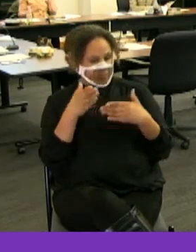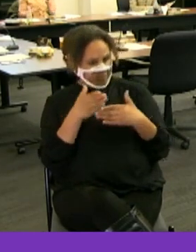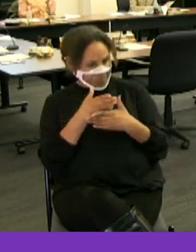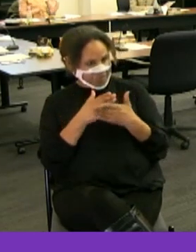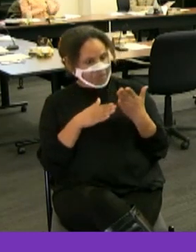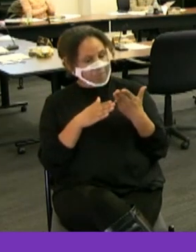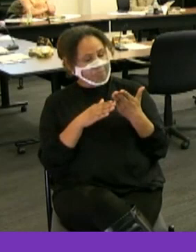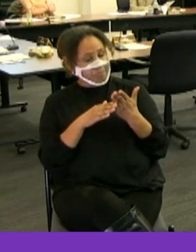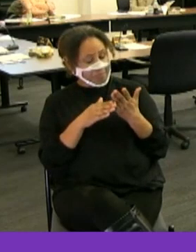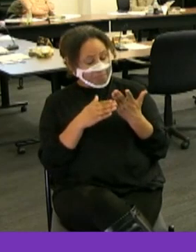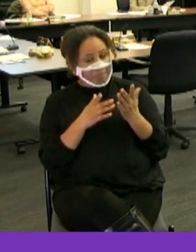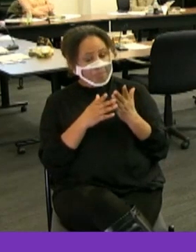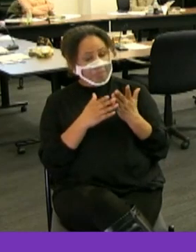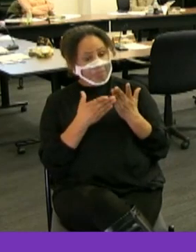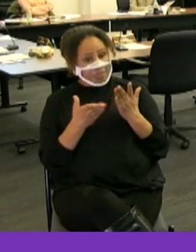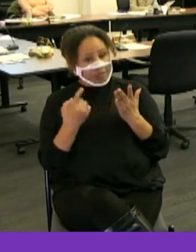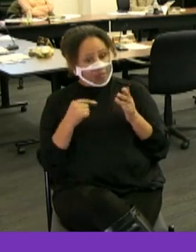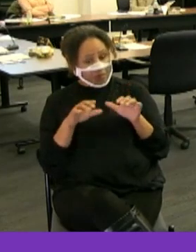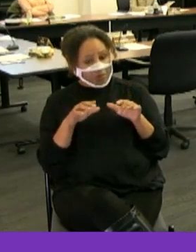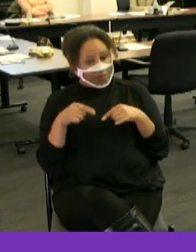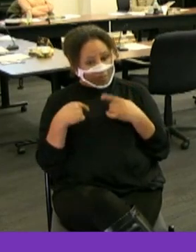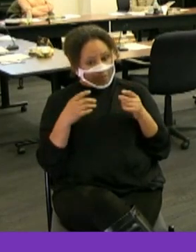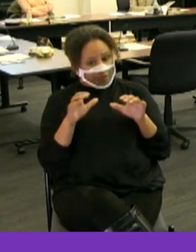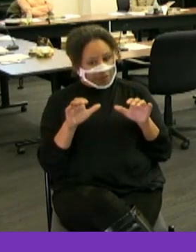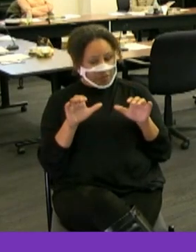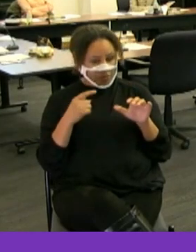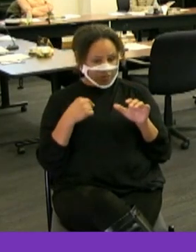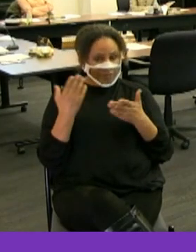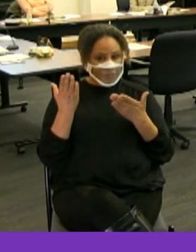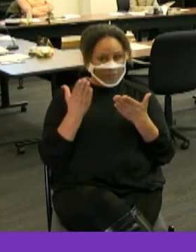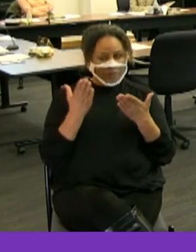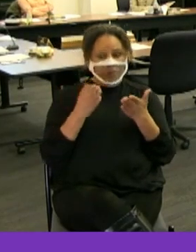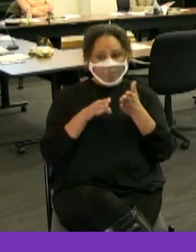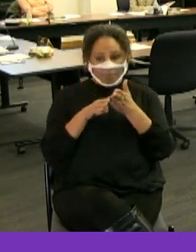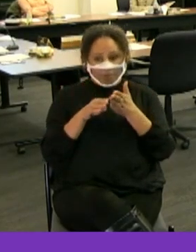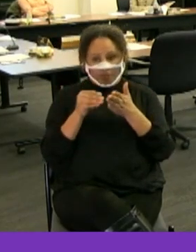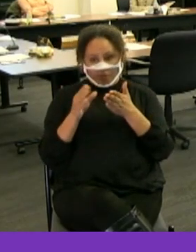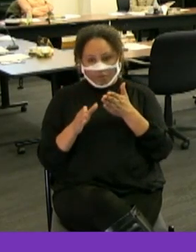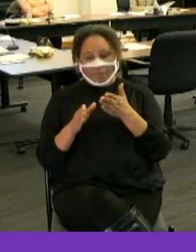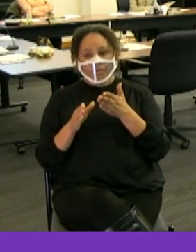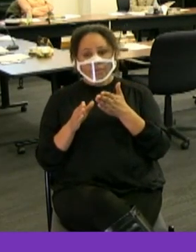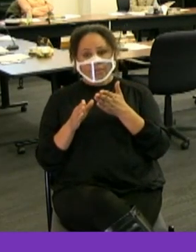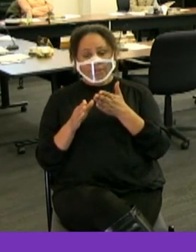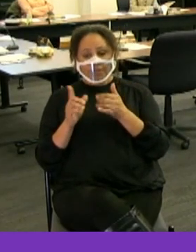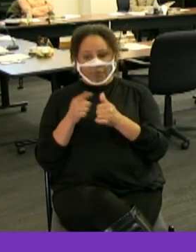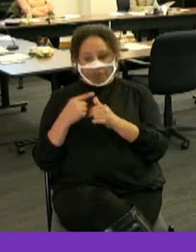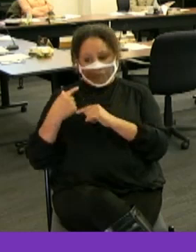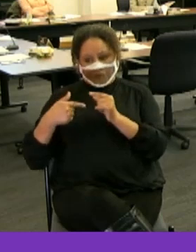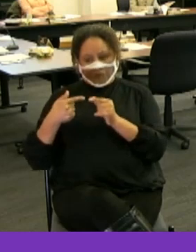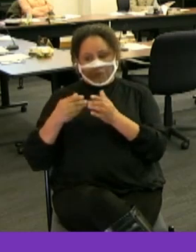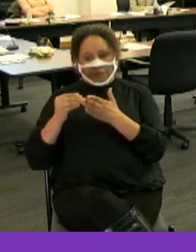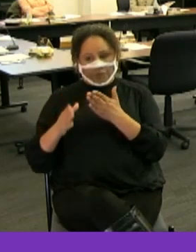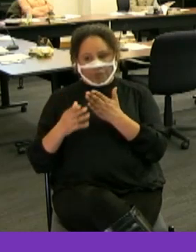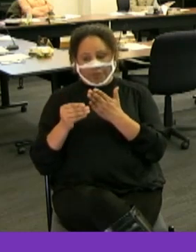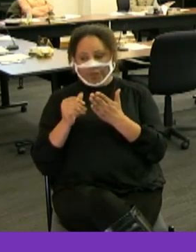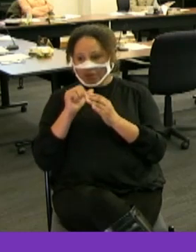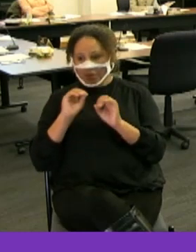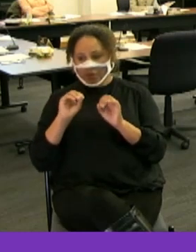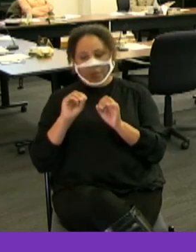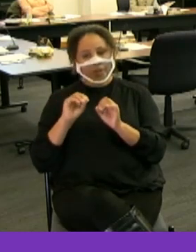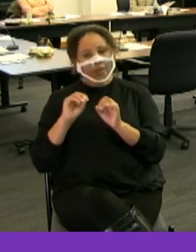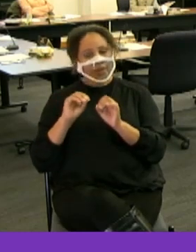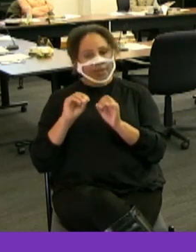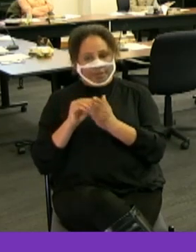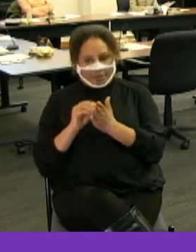we serve our minority students, our first-generation students, undocumented students, and our English language learners, our underprepared students, and